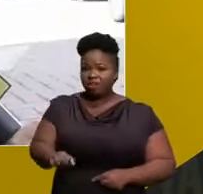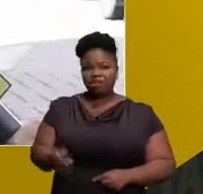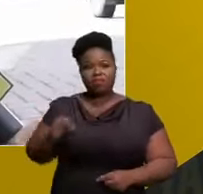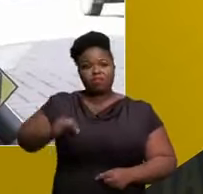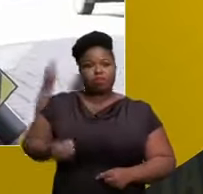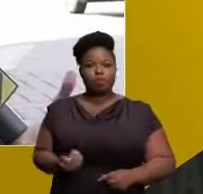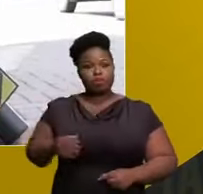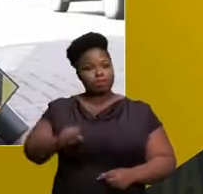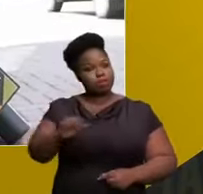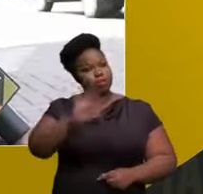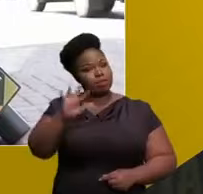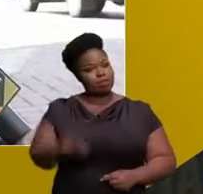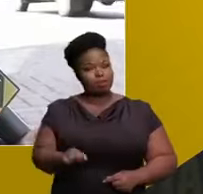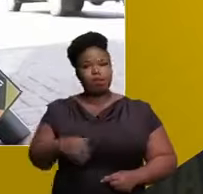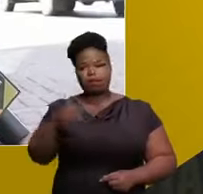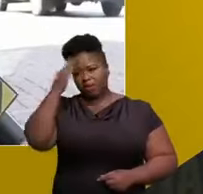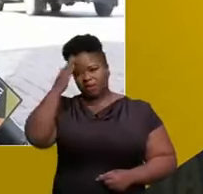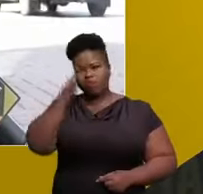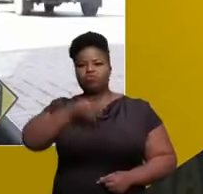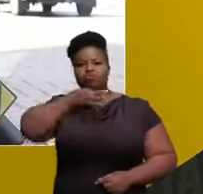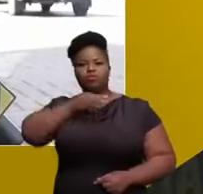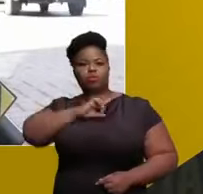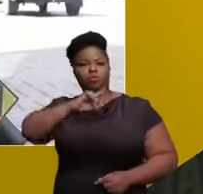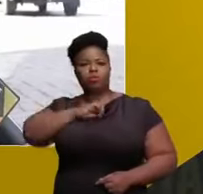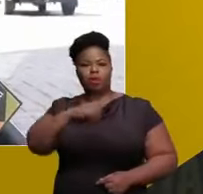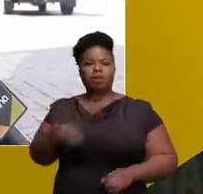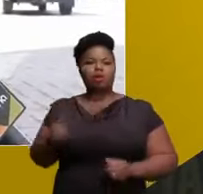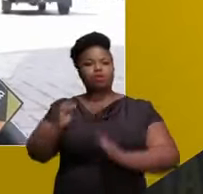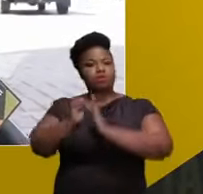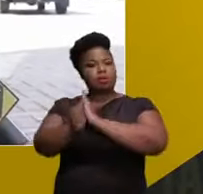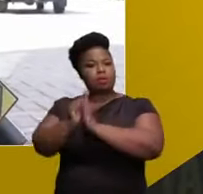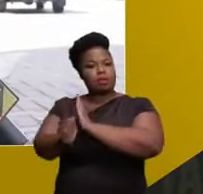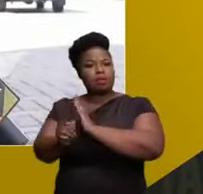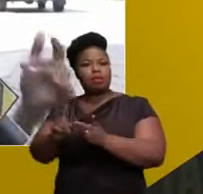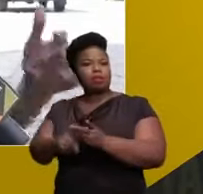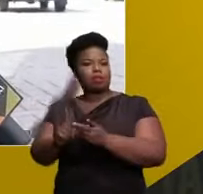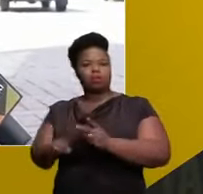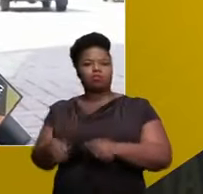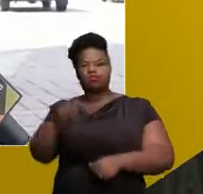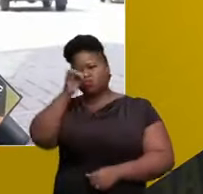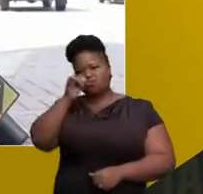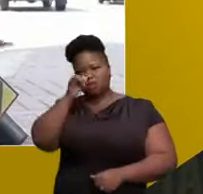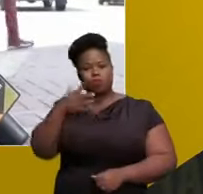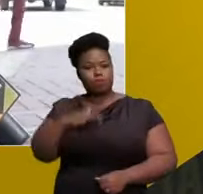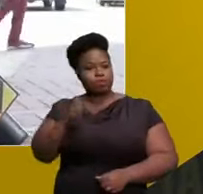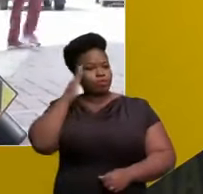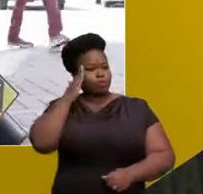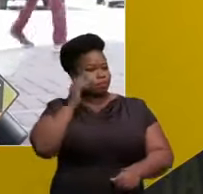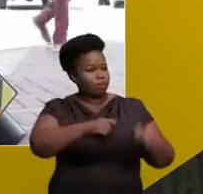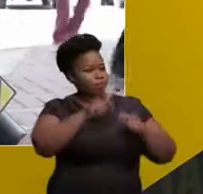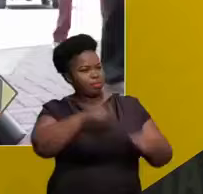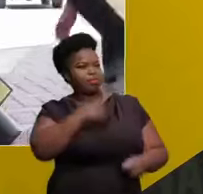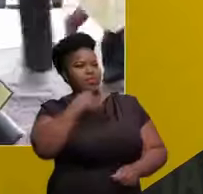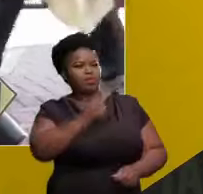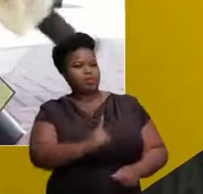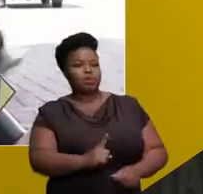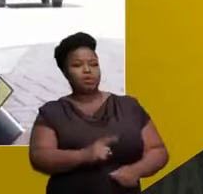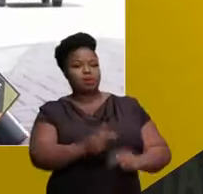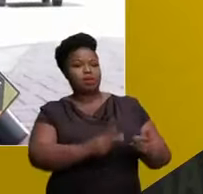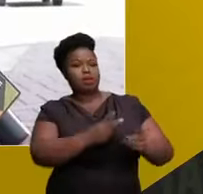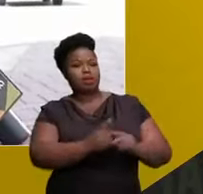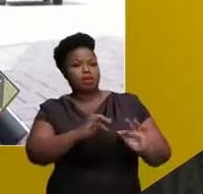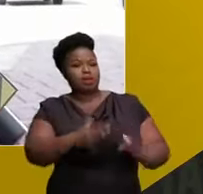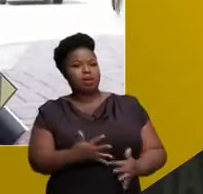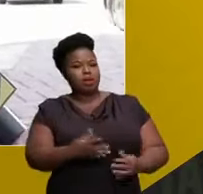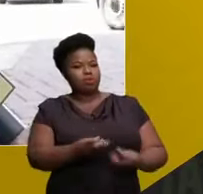in South Africa, that alone is a risk because femicide is real, crime is real. So and how are they